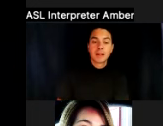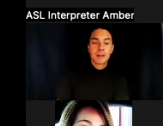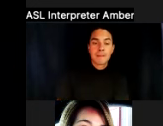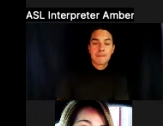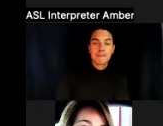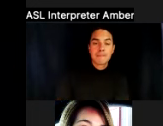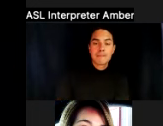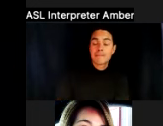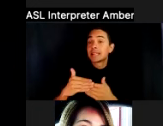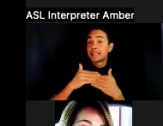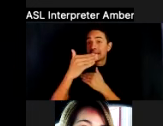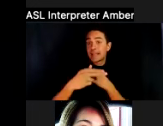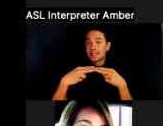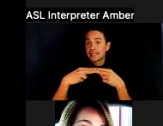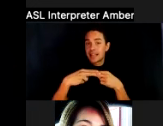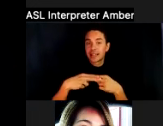Deb, we go to the next slide.